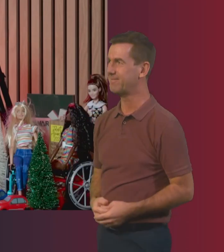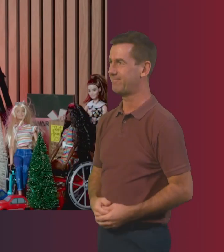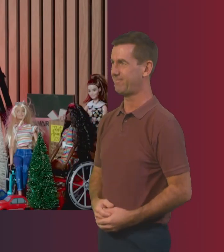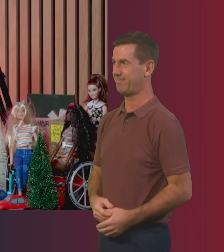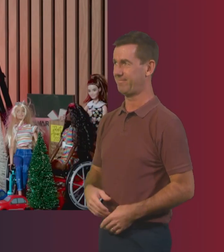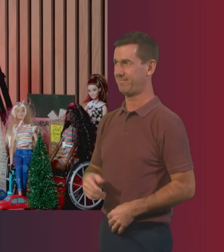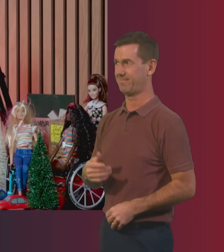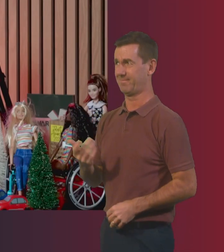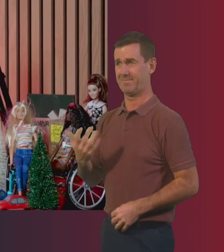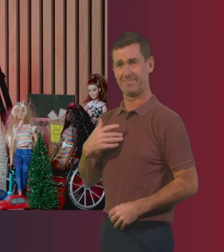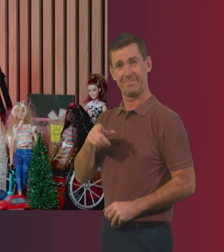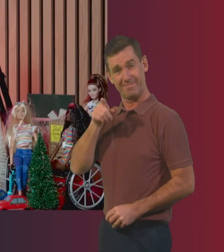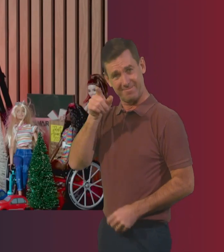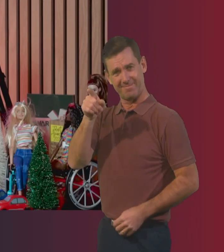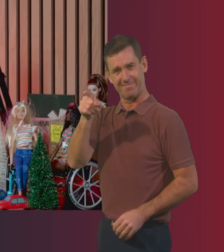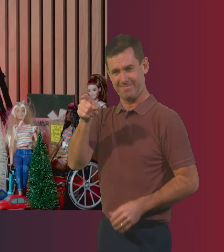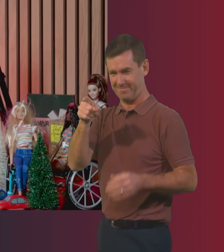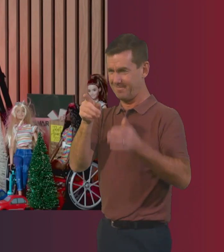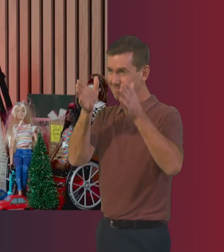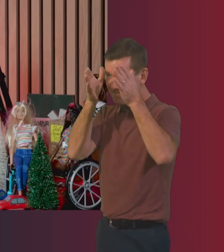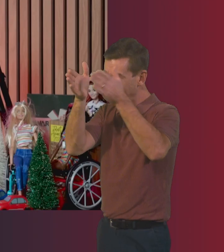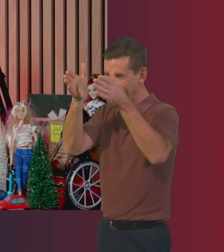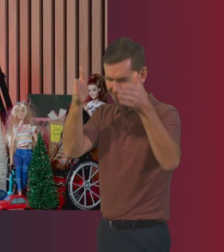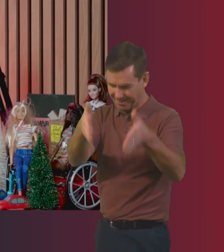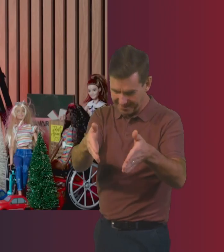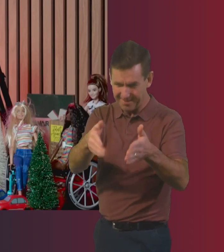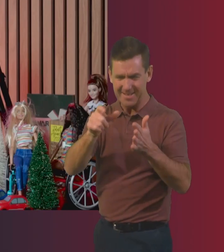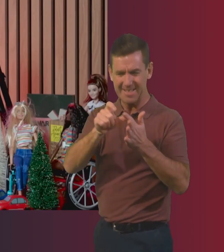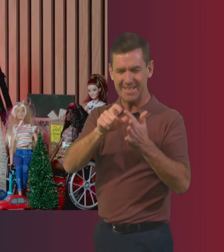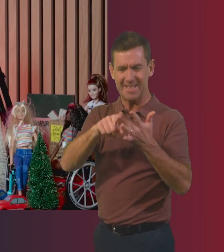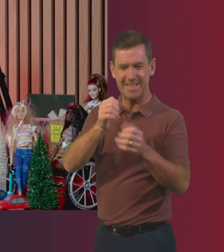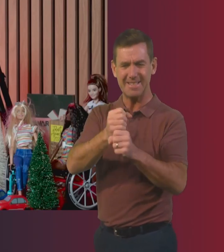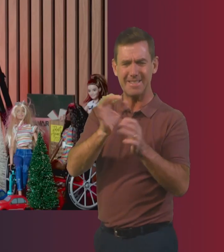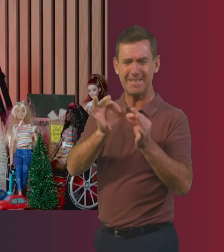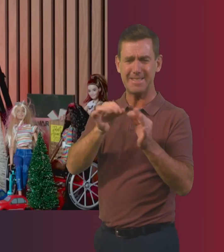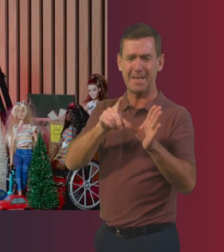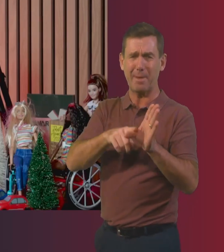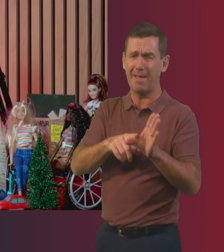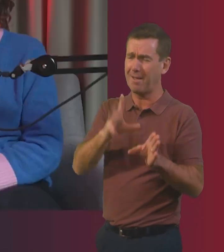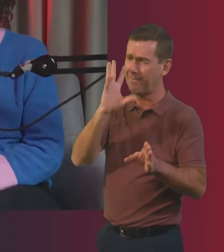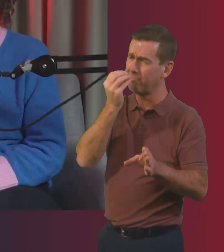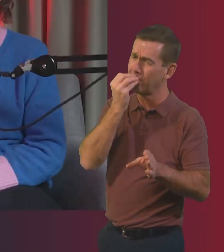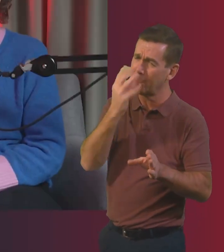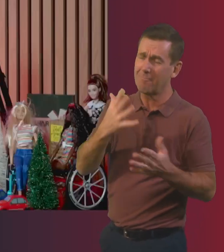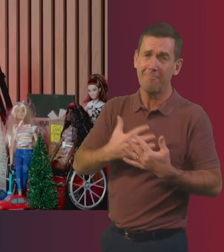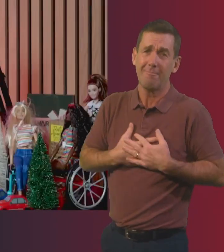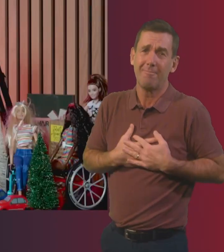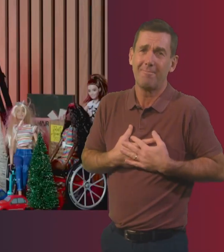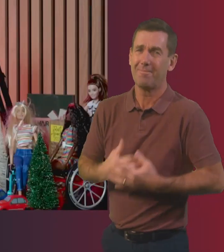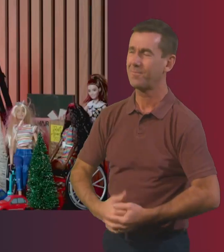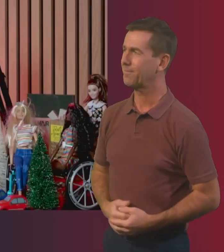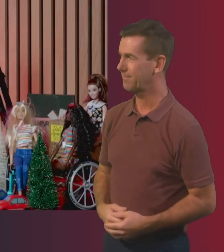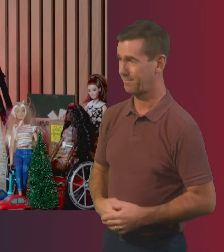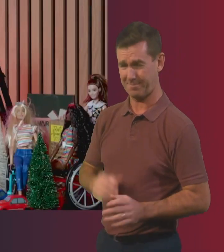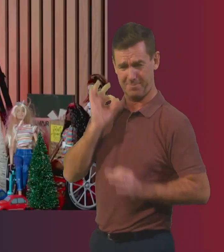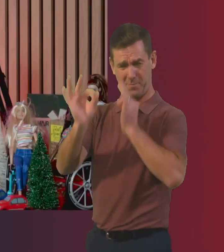here because Digby has stolen our hearts and the show. So we might as well just go home. I do have quite a lot of